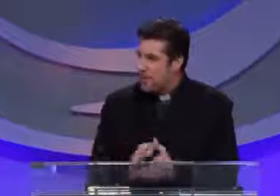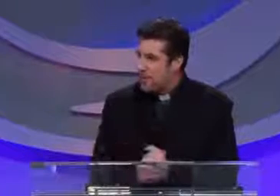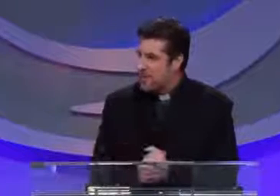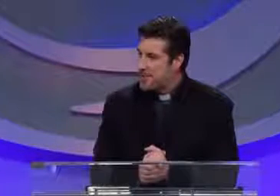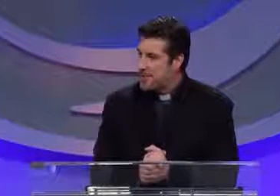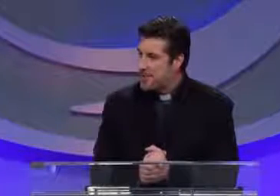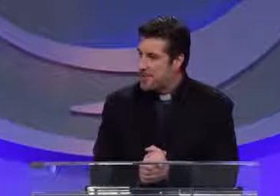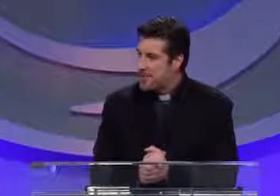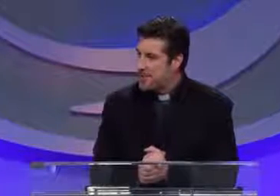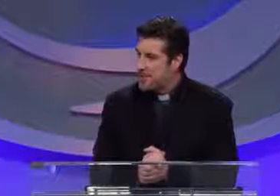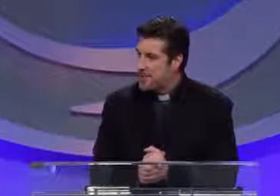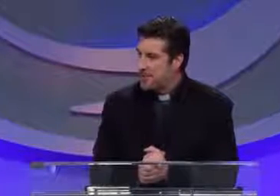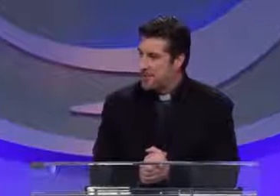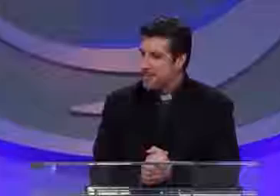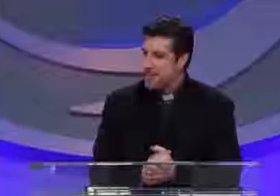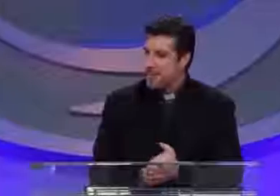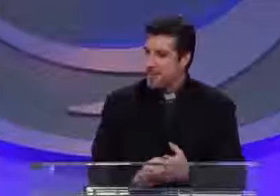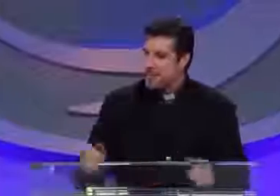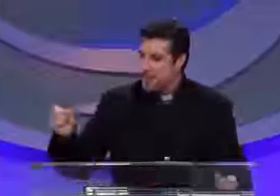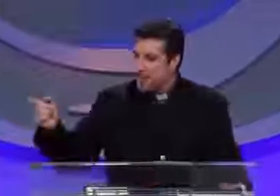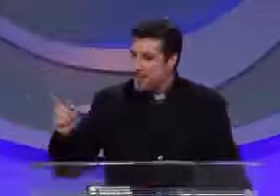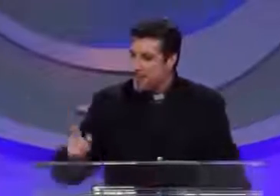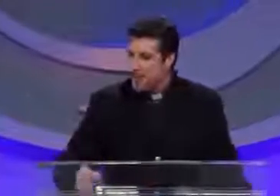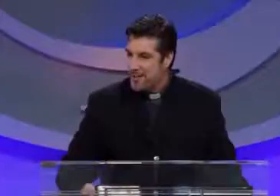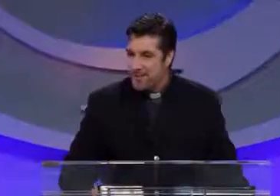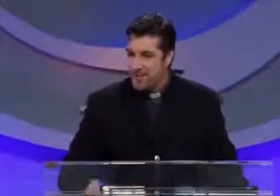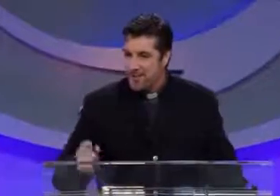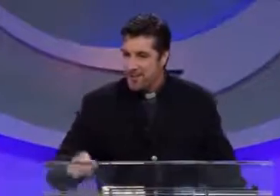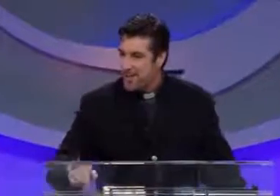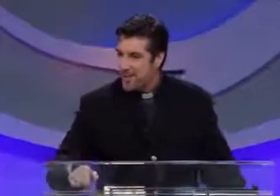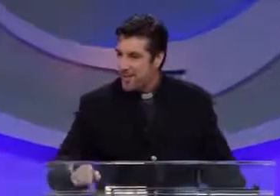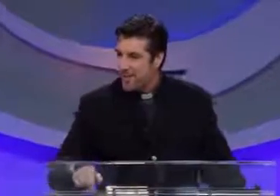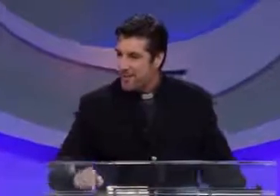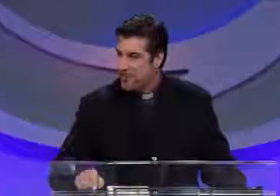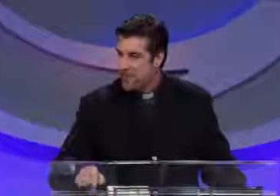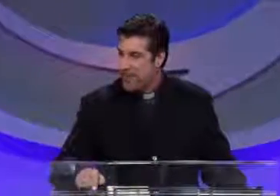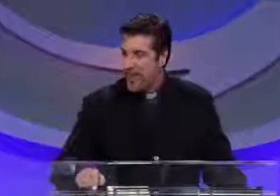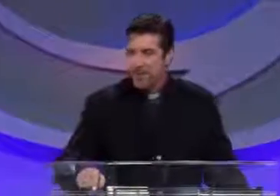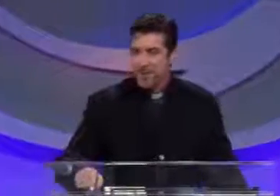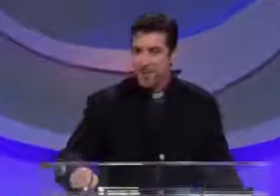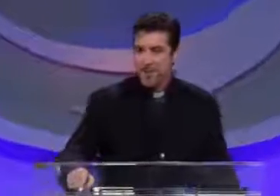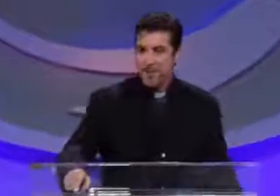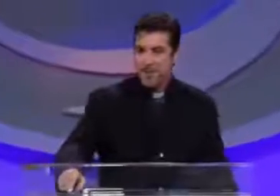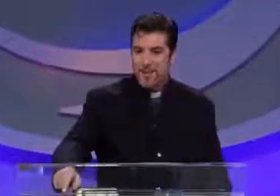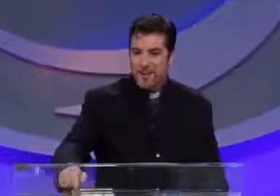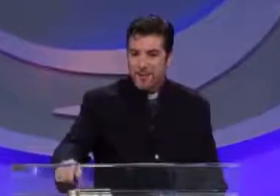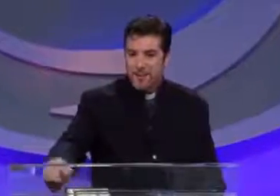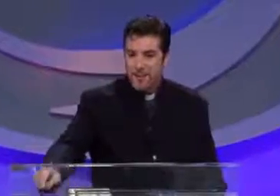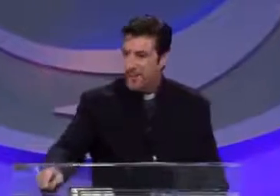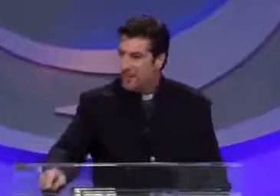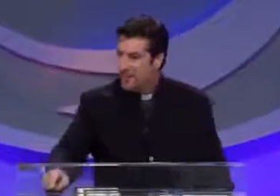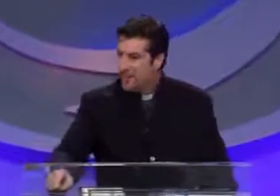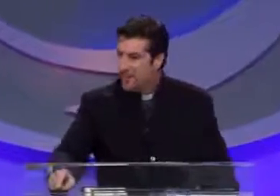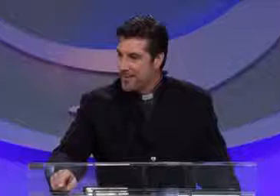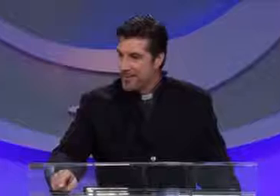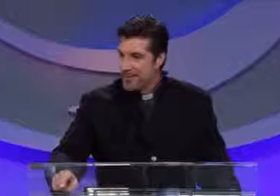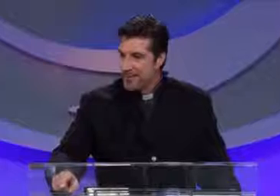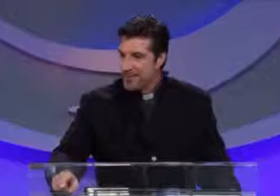used it all the time in his parables. But he was also evangelical because he said, you have to be born again. It is